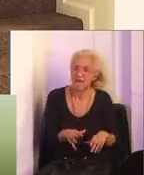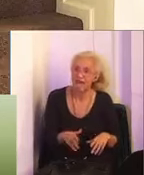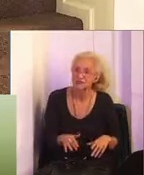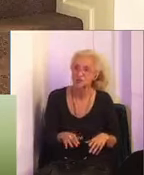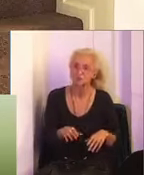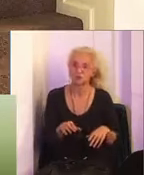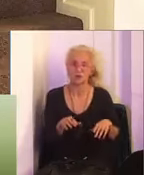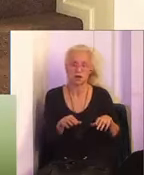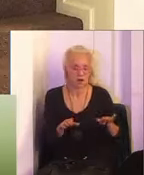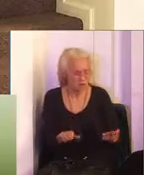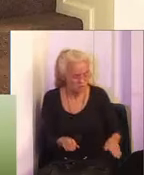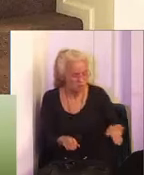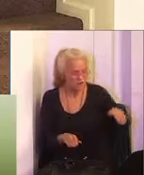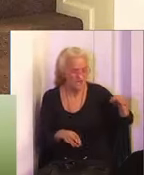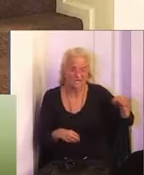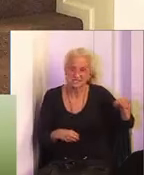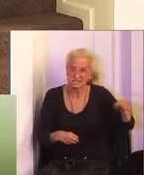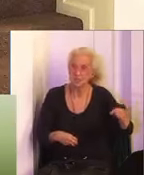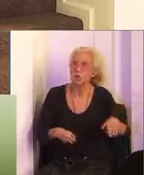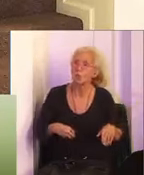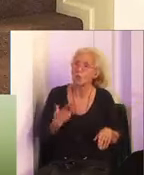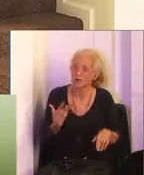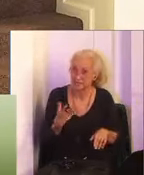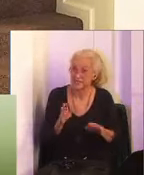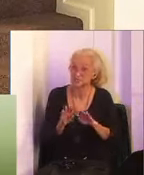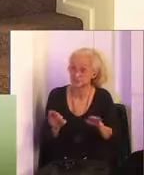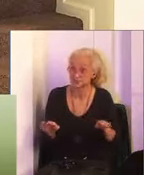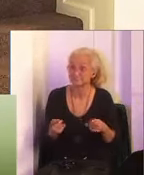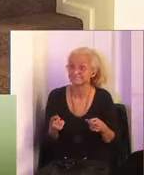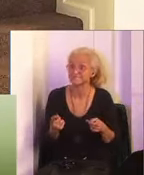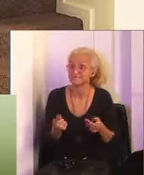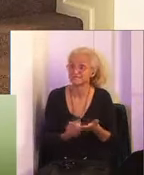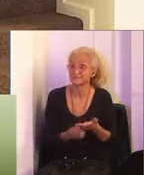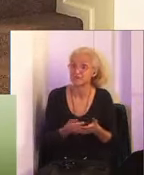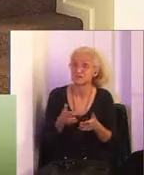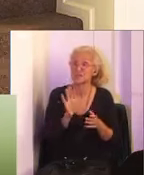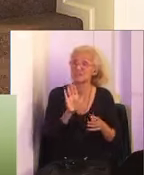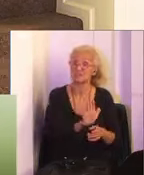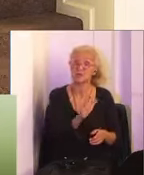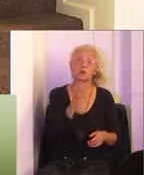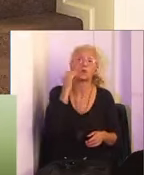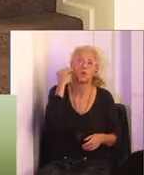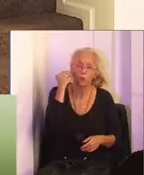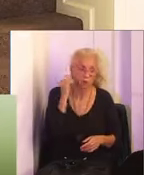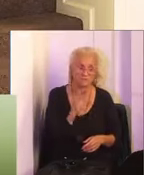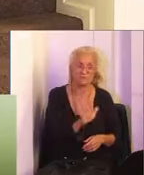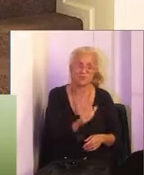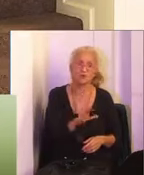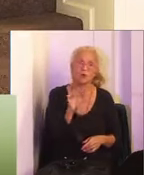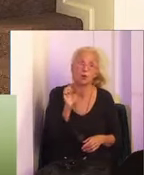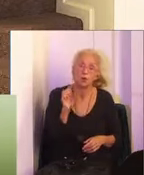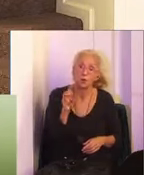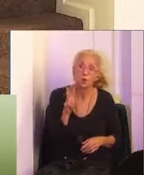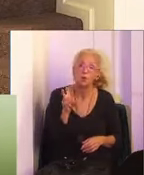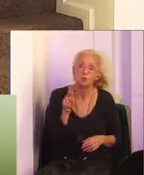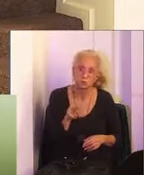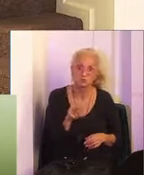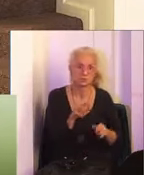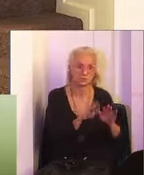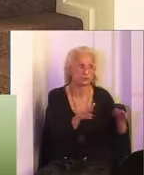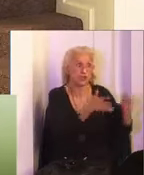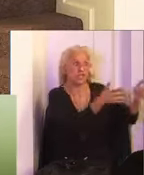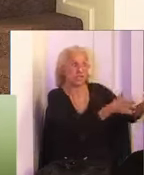rear white children, sometimes leaving their own children at home for someone else to rear so